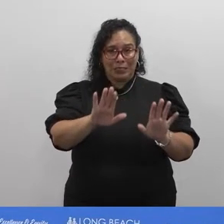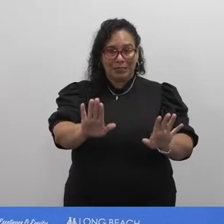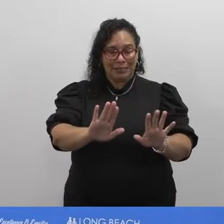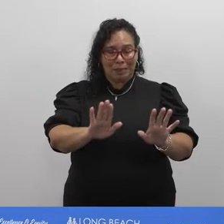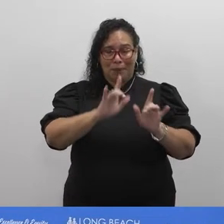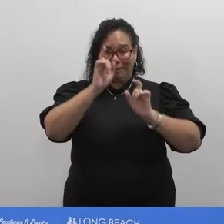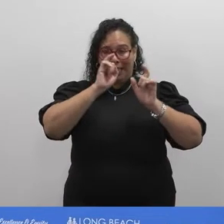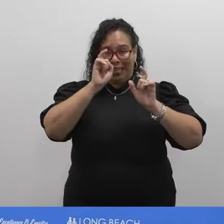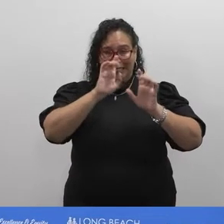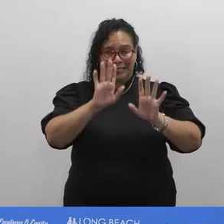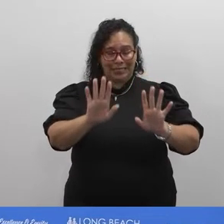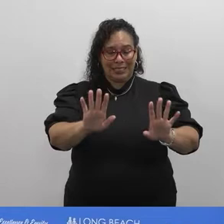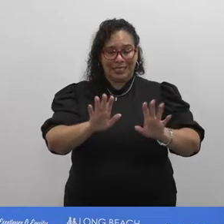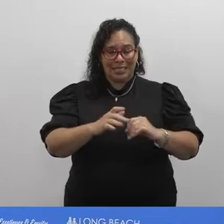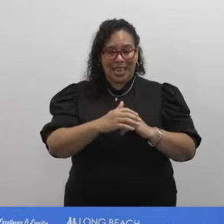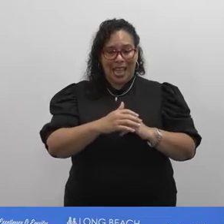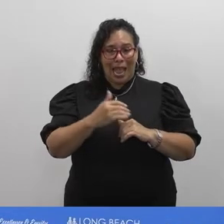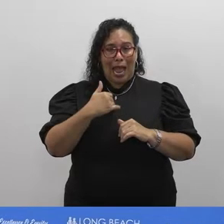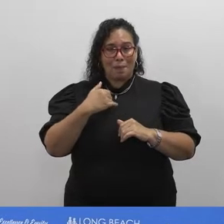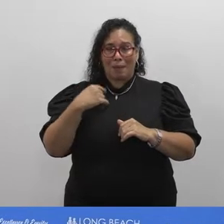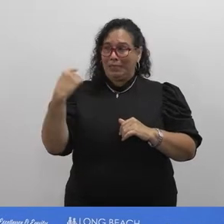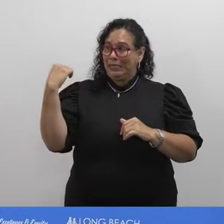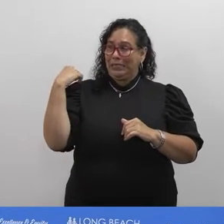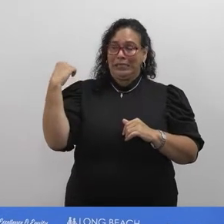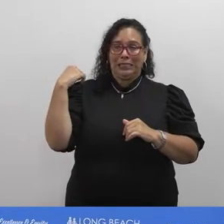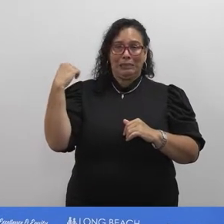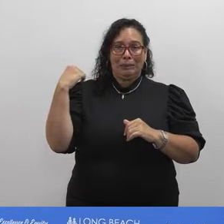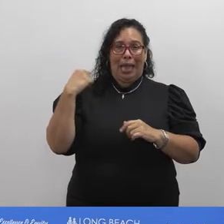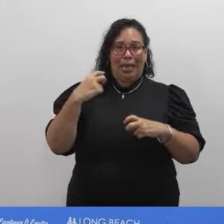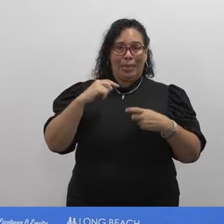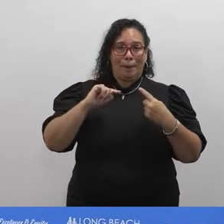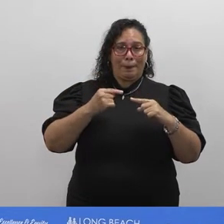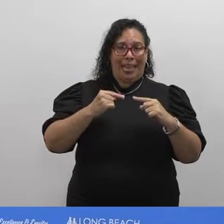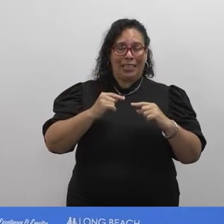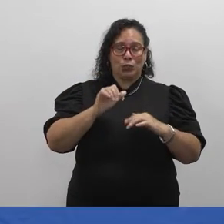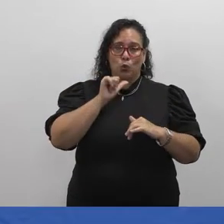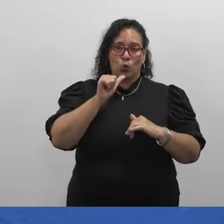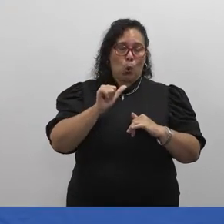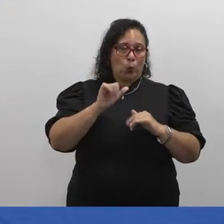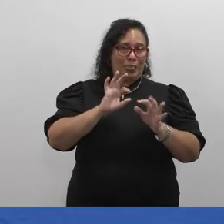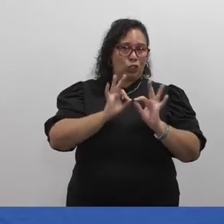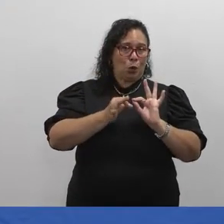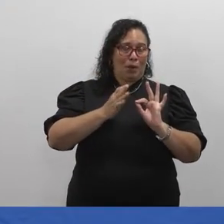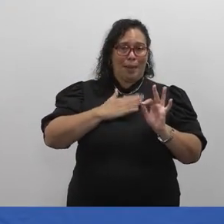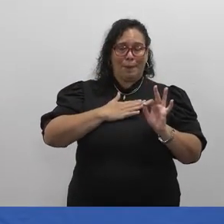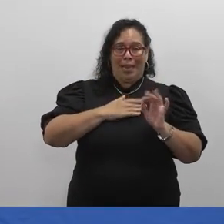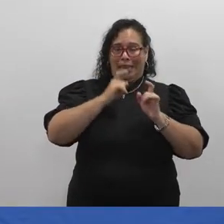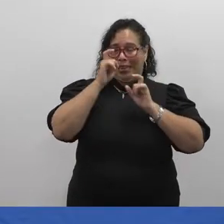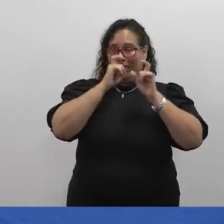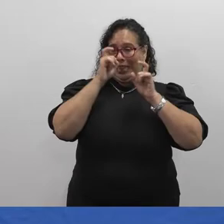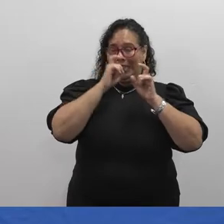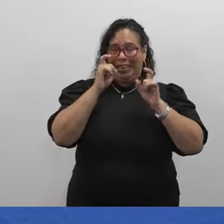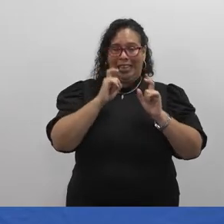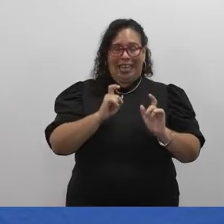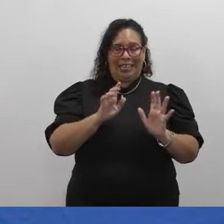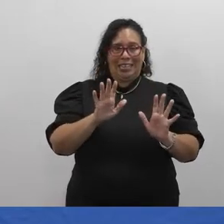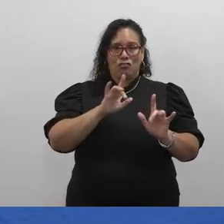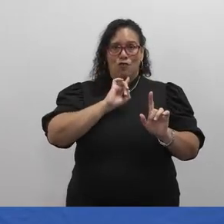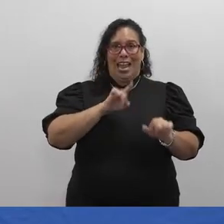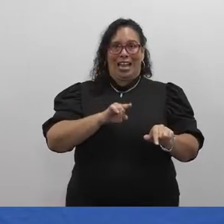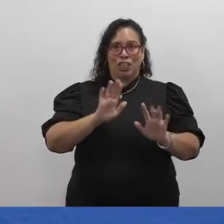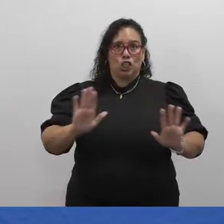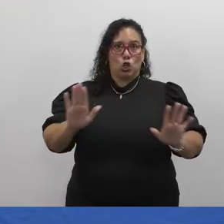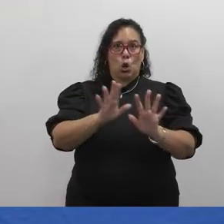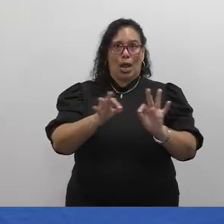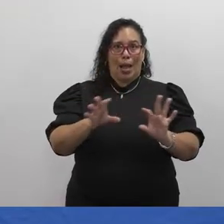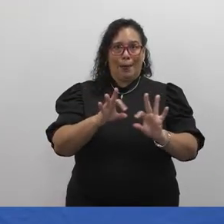of the comments that are being shared. I'm having some back issues here, so please don't interpret my grimacing as any reaction not to not anything